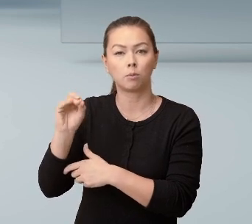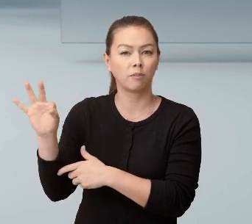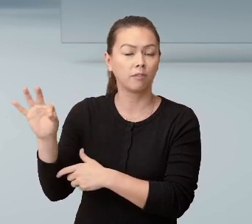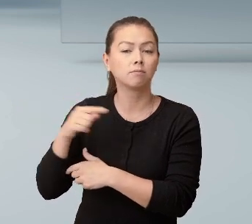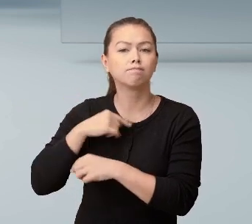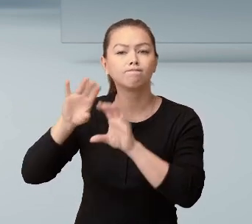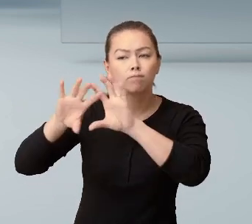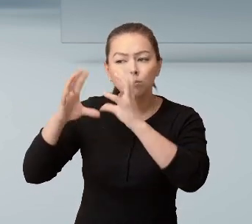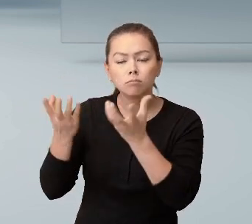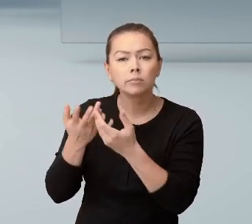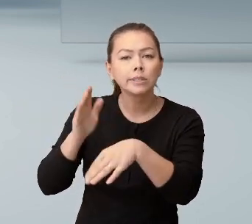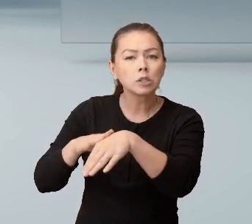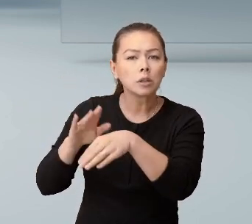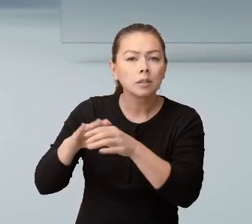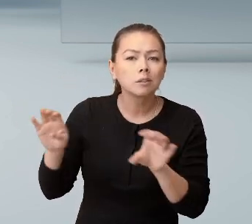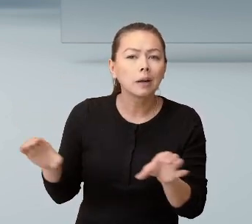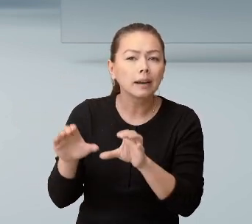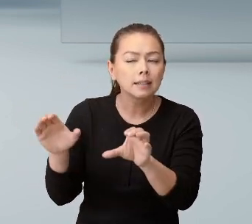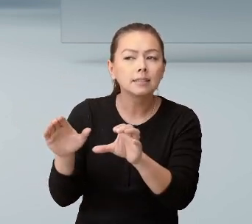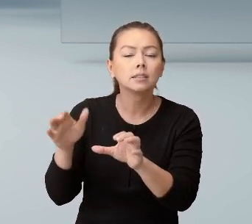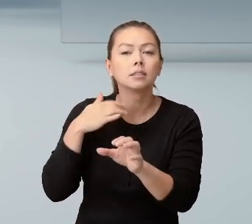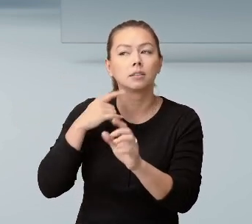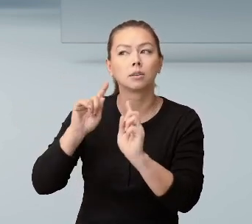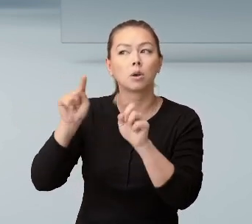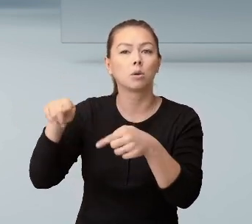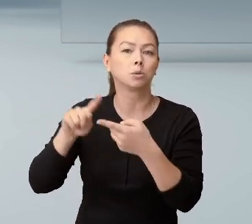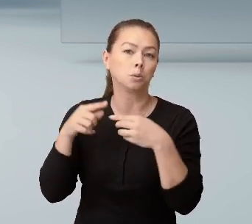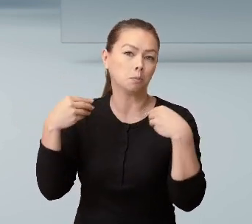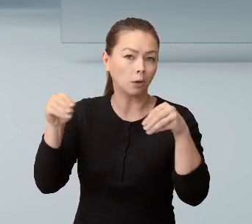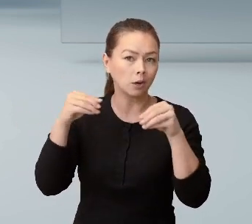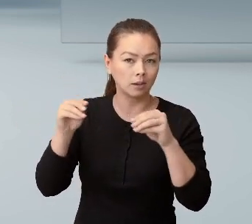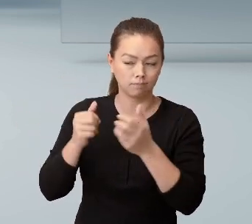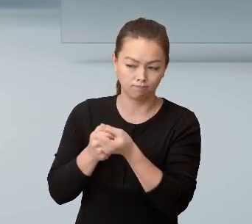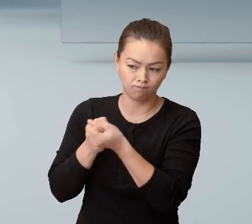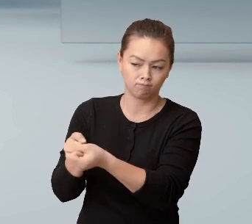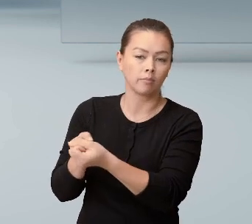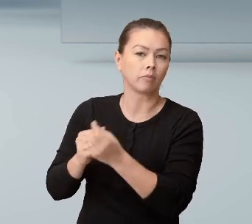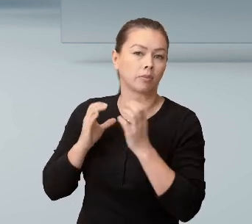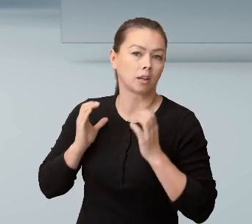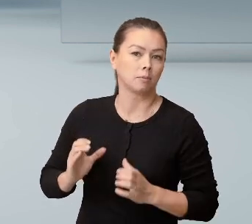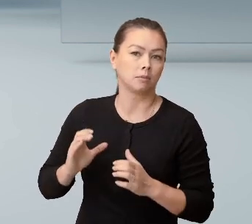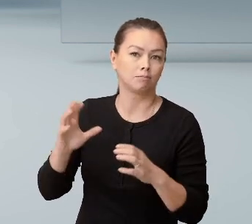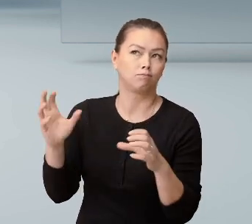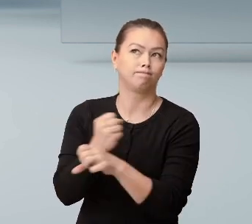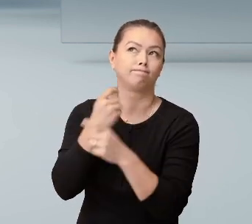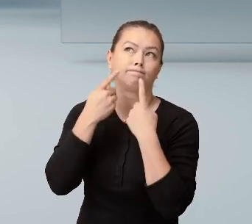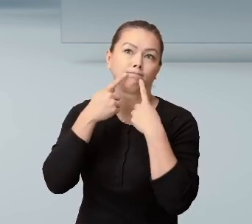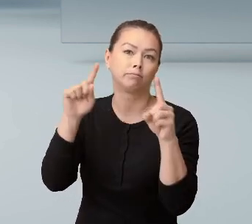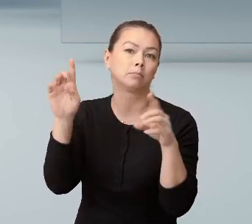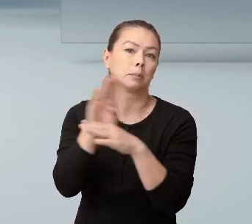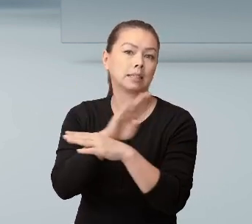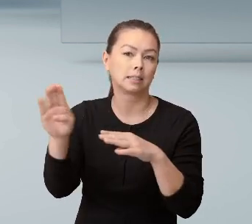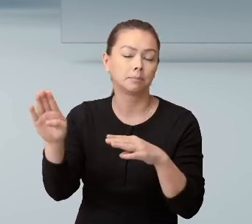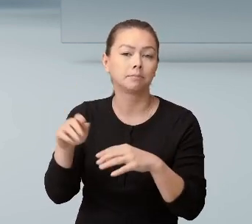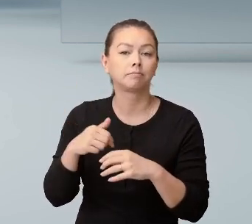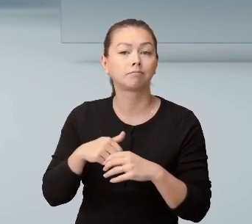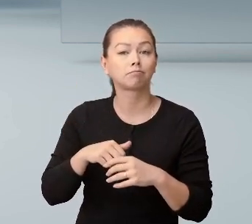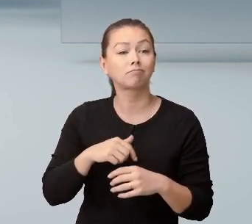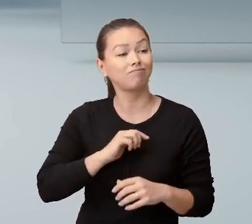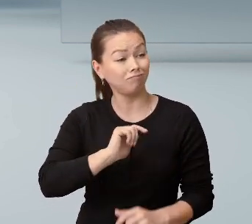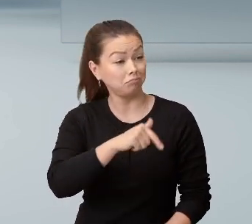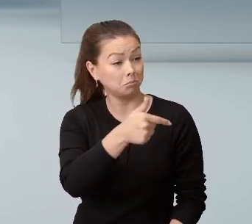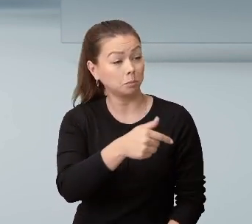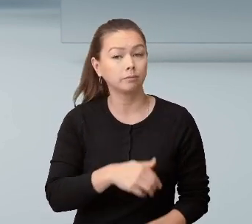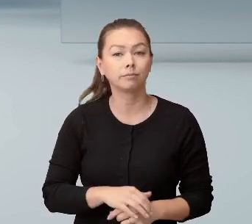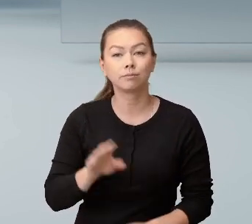our consulting practices as we go to market to help our customers achieve their business objectives. And today I'm here with my colleague.